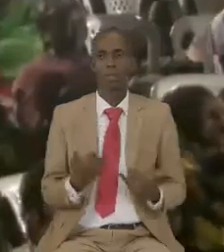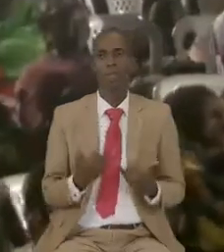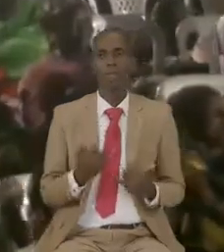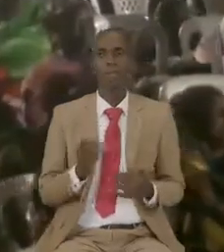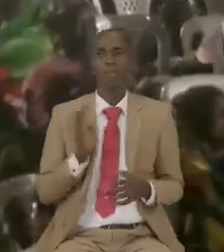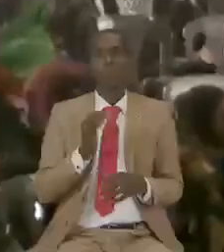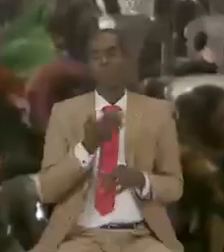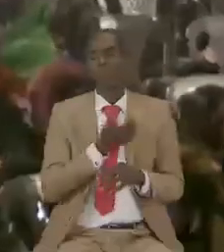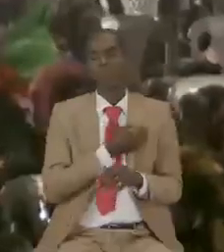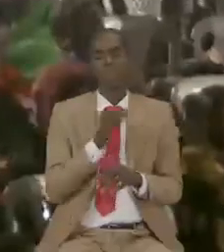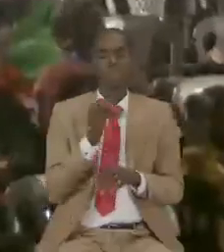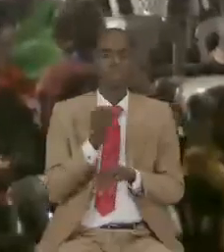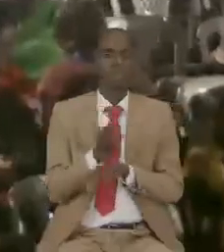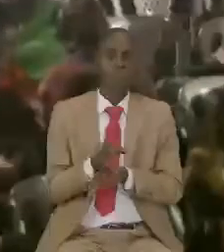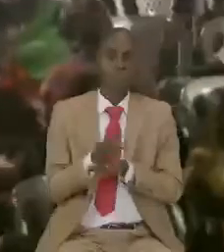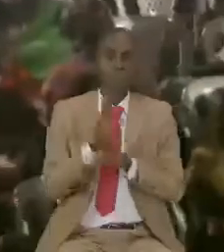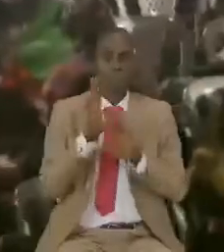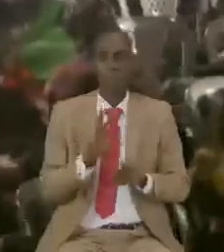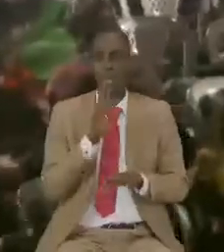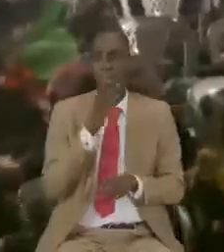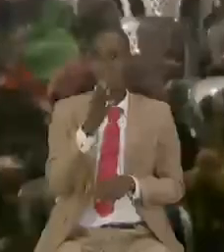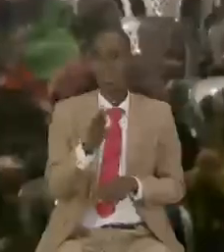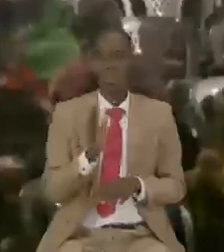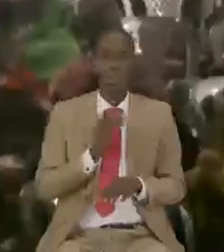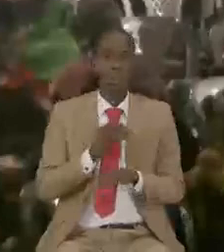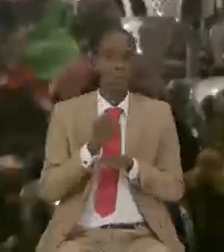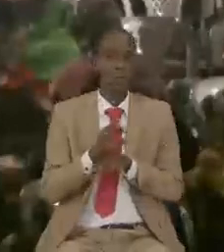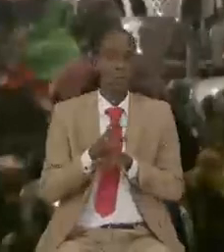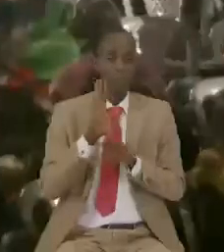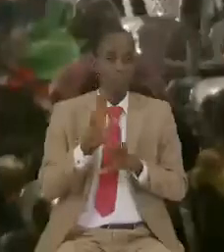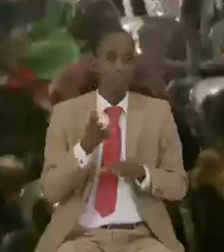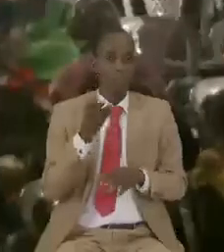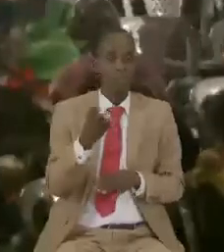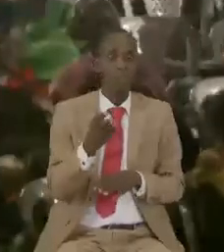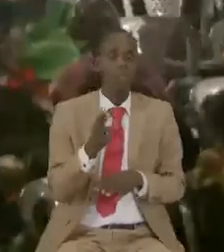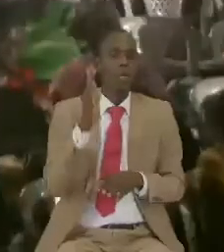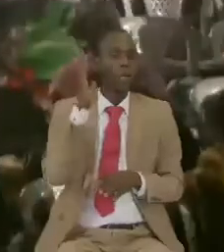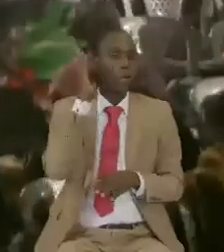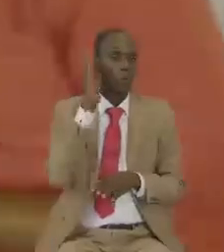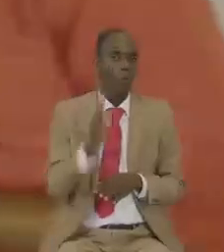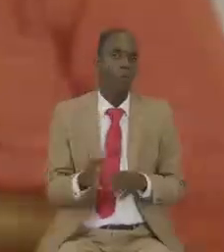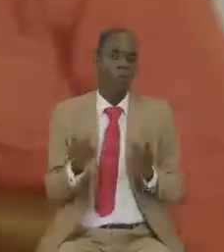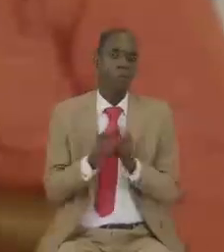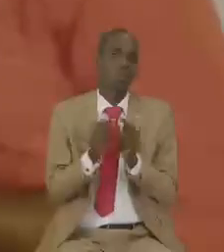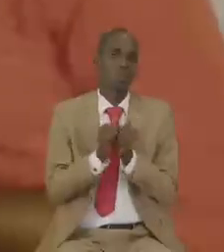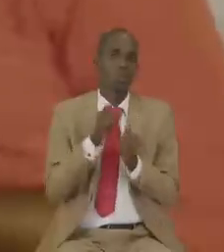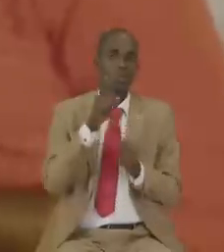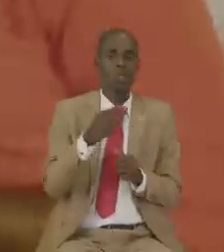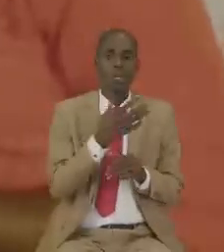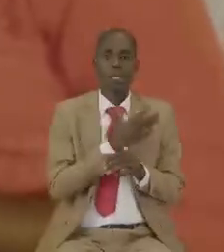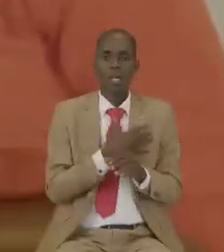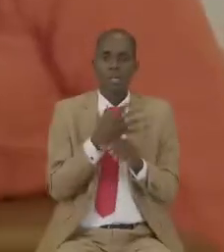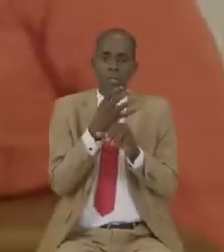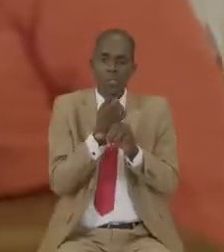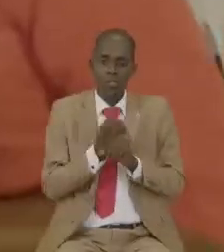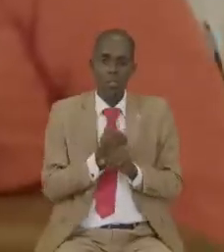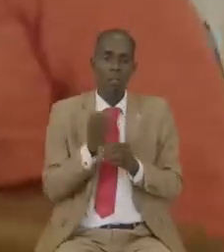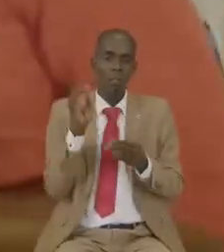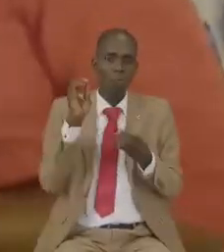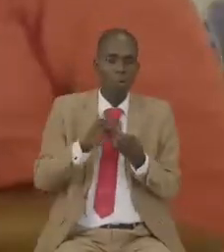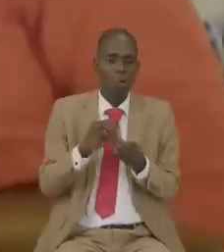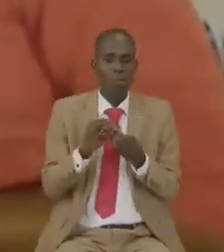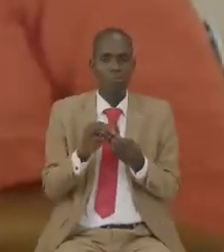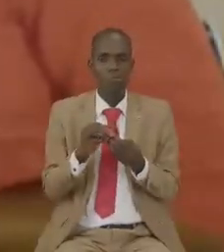are there, and our counselors will, you know, interact with you and get the details concerning you, so